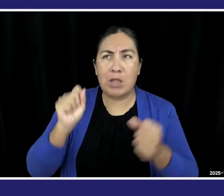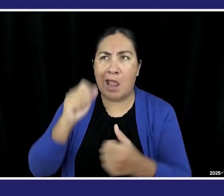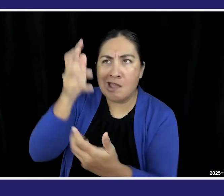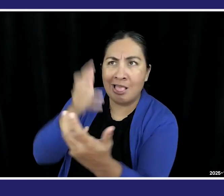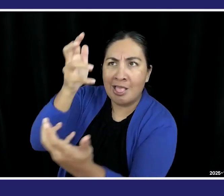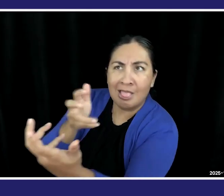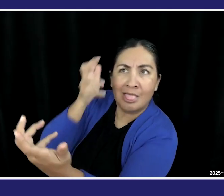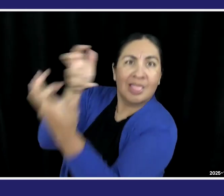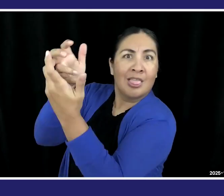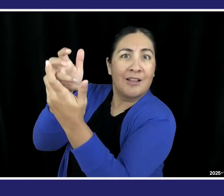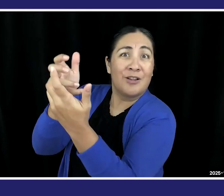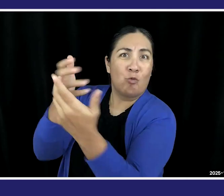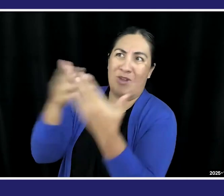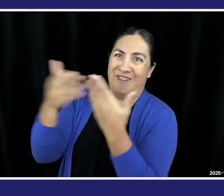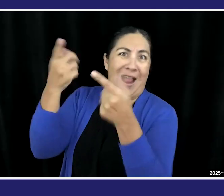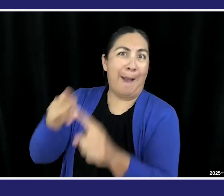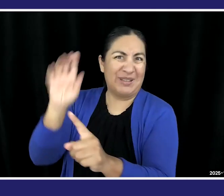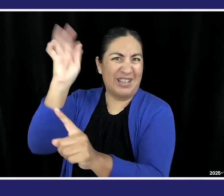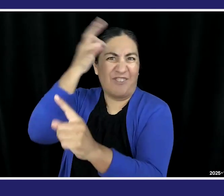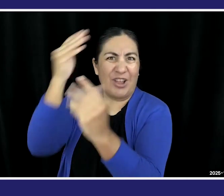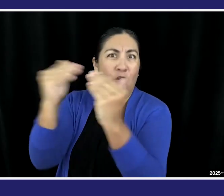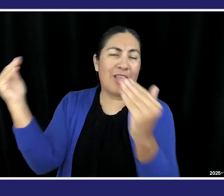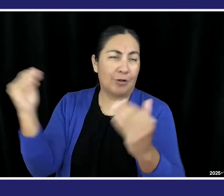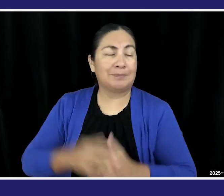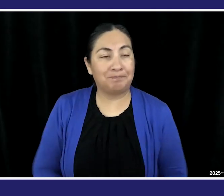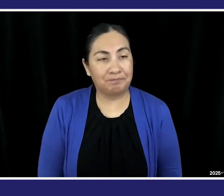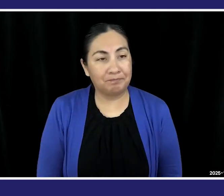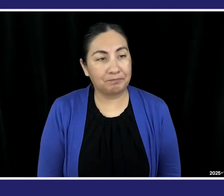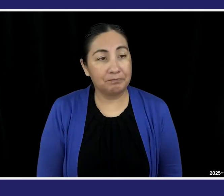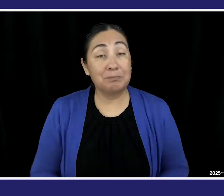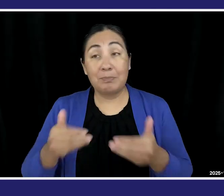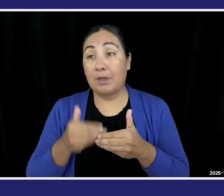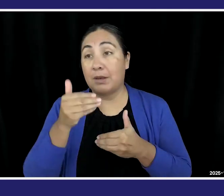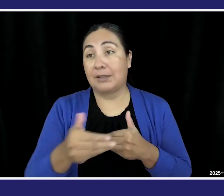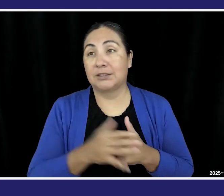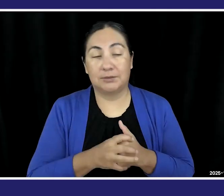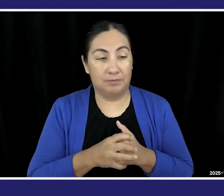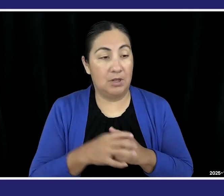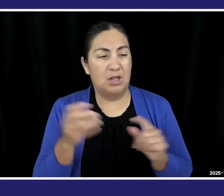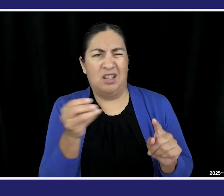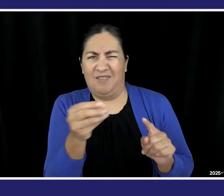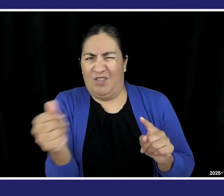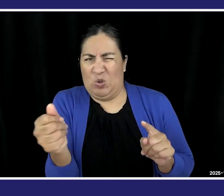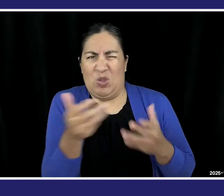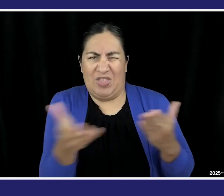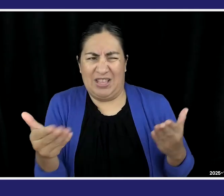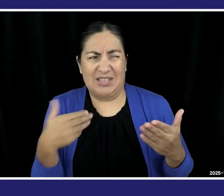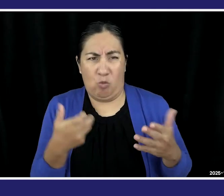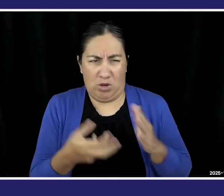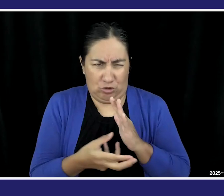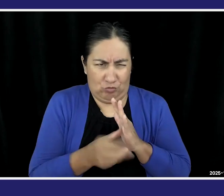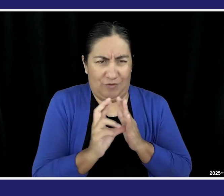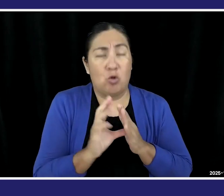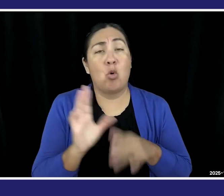ever-changing landscape. Next slide, please. So a few things that I wanted to go over in terms of